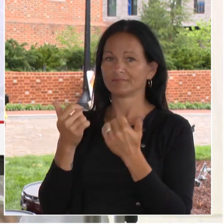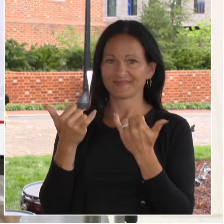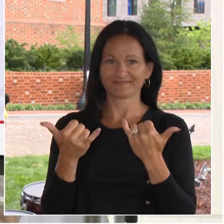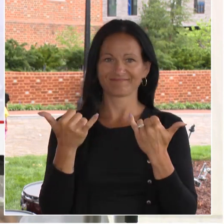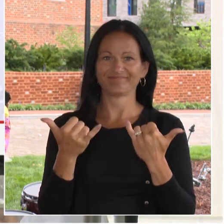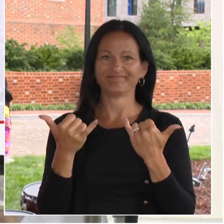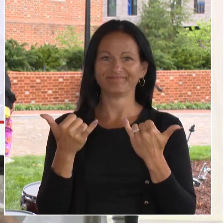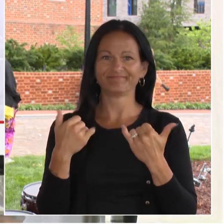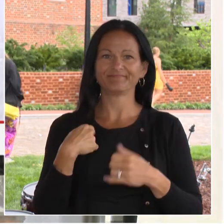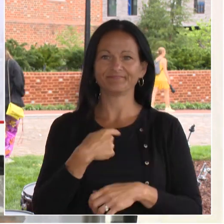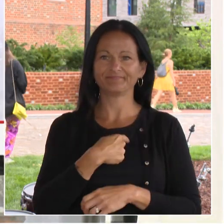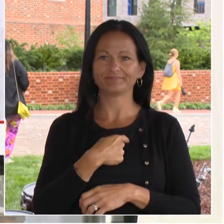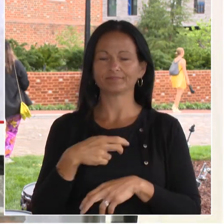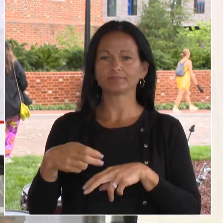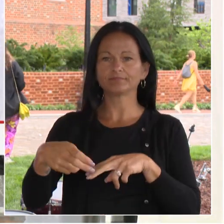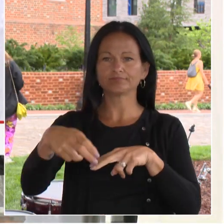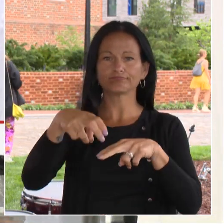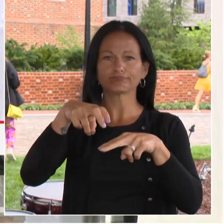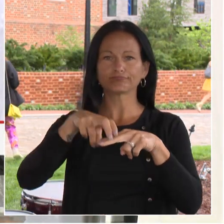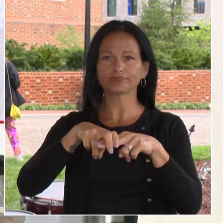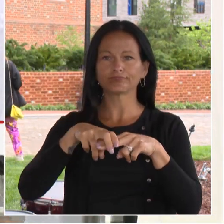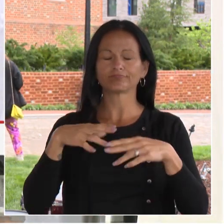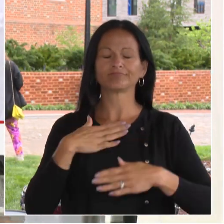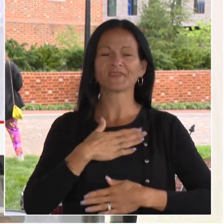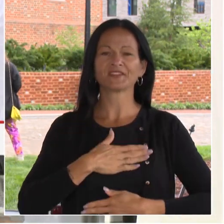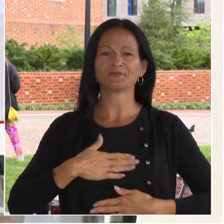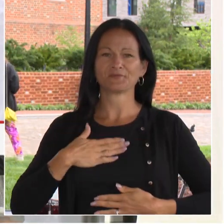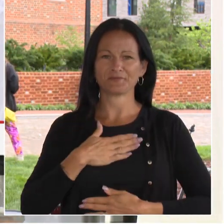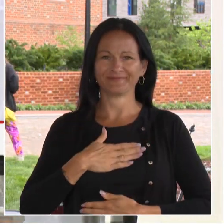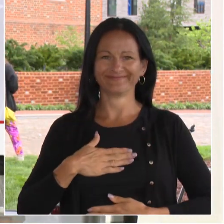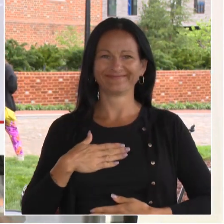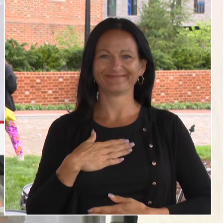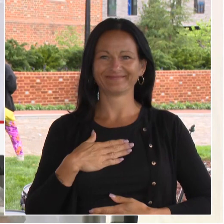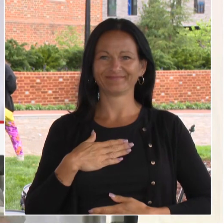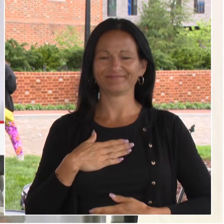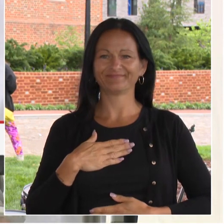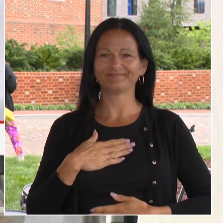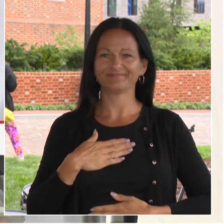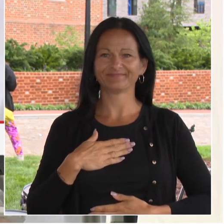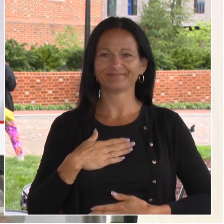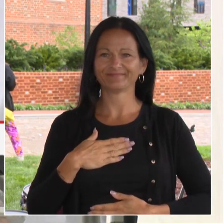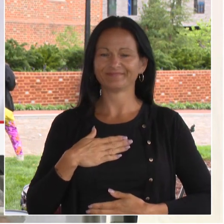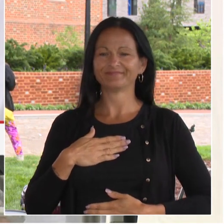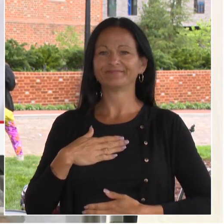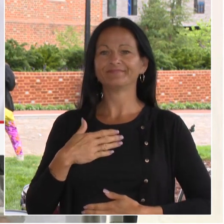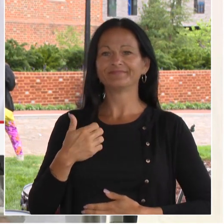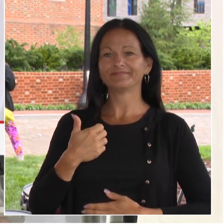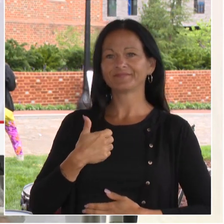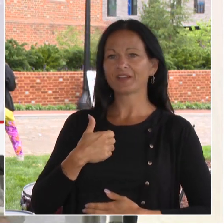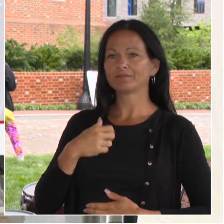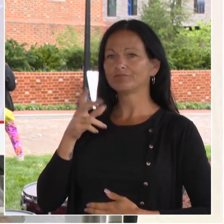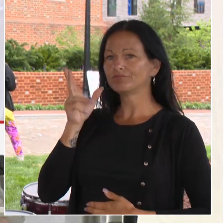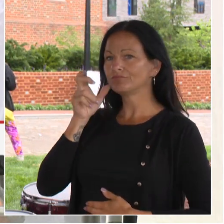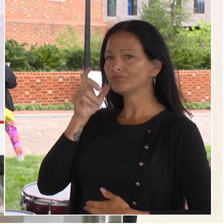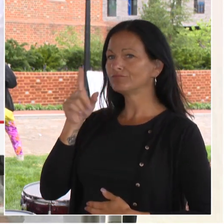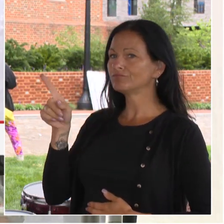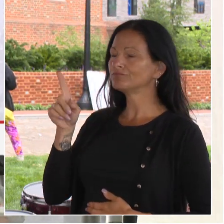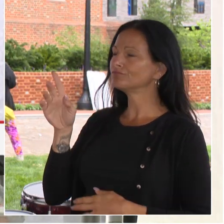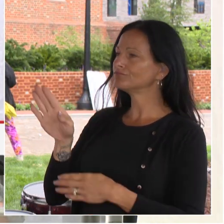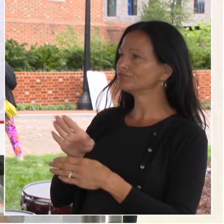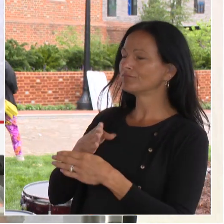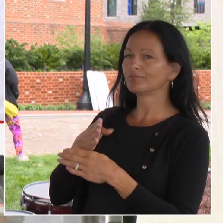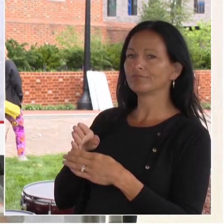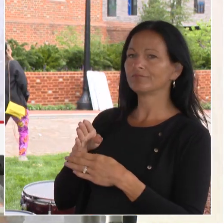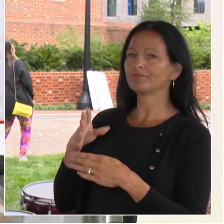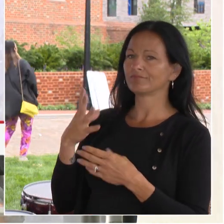picnic, and you can listen to music, and we plan on doing having a lot of fun here. A long